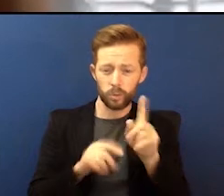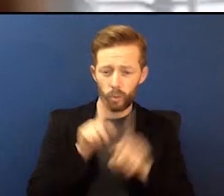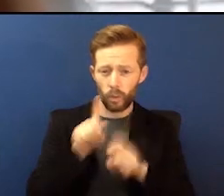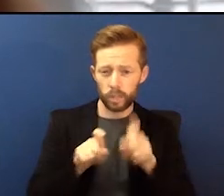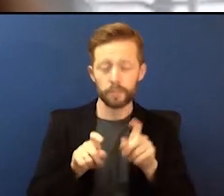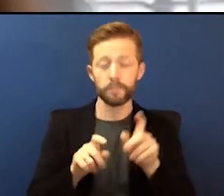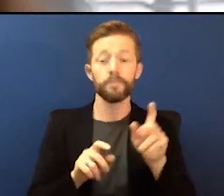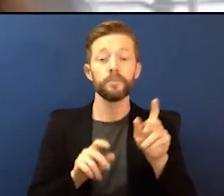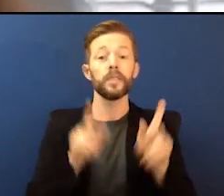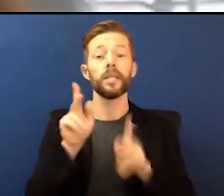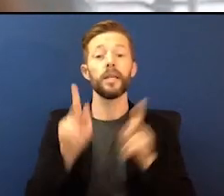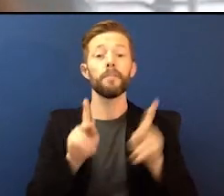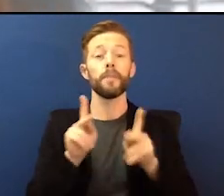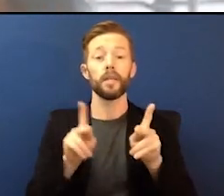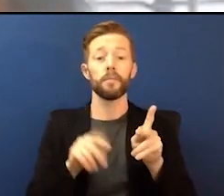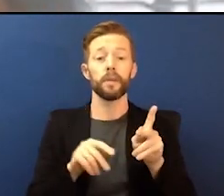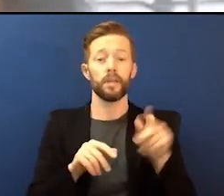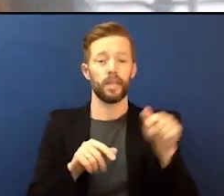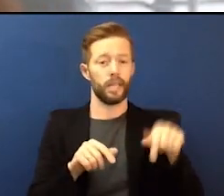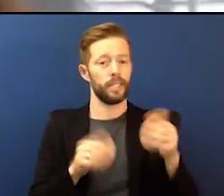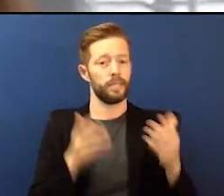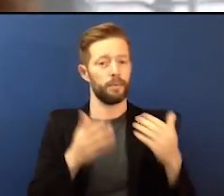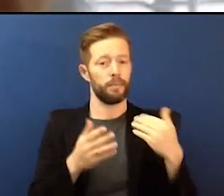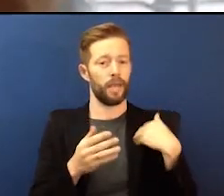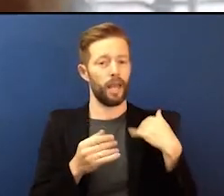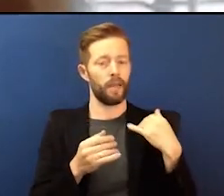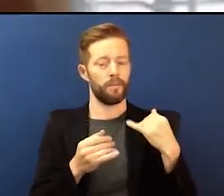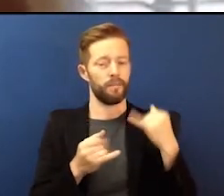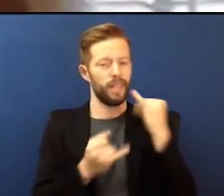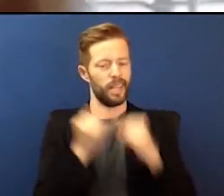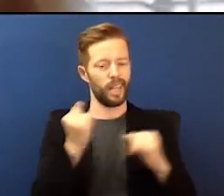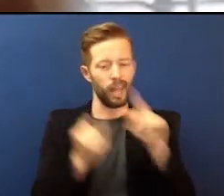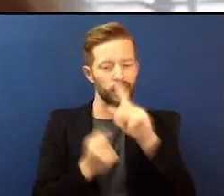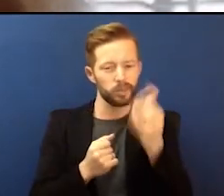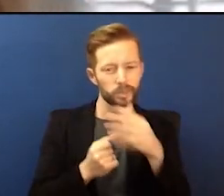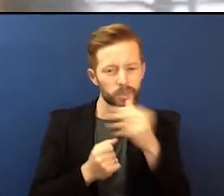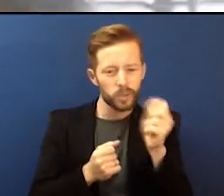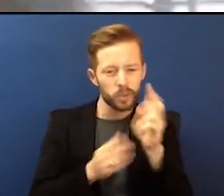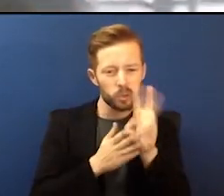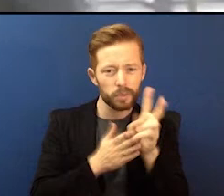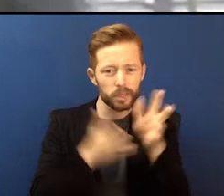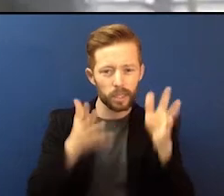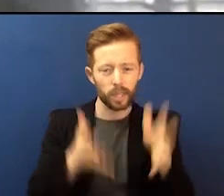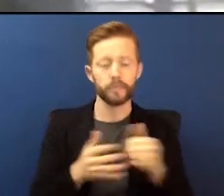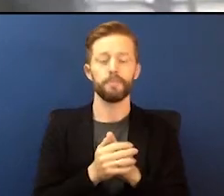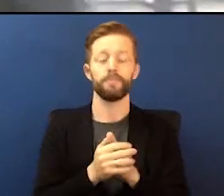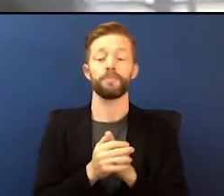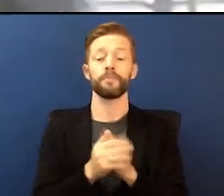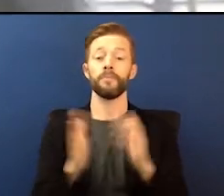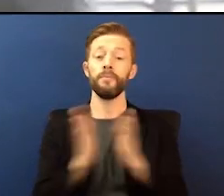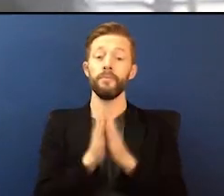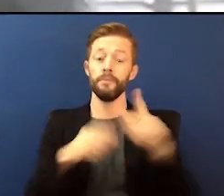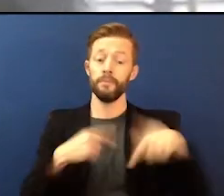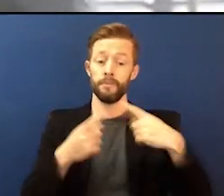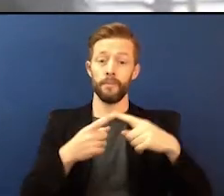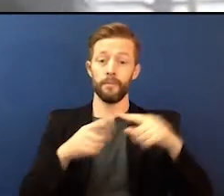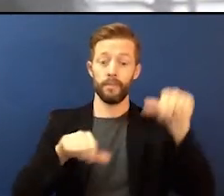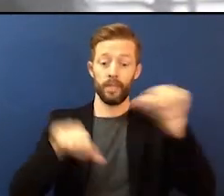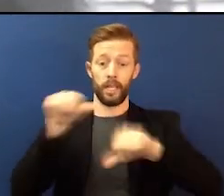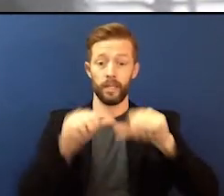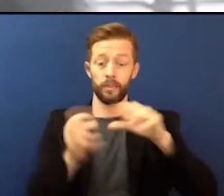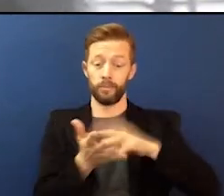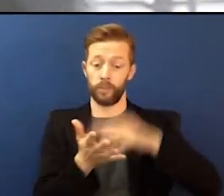of questions, and people are asking, this might have to be our last question I'm seeing, we have 2 minutes, so asking about